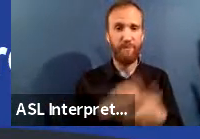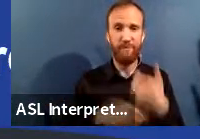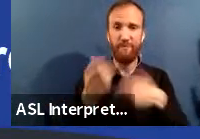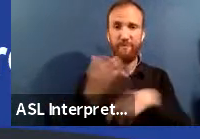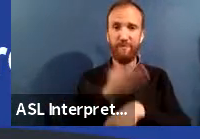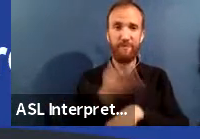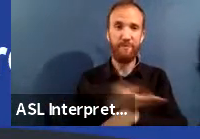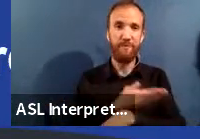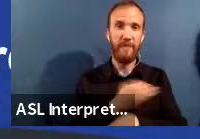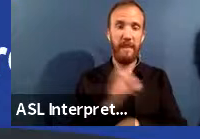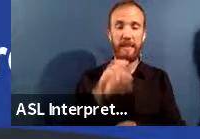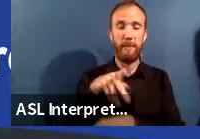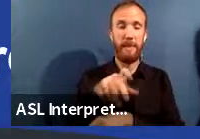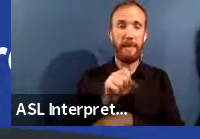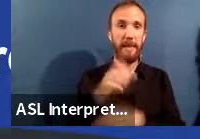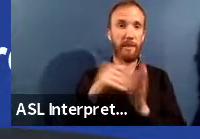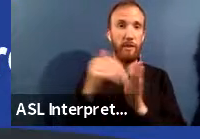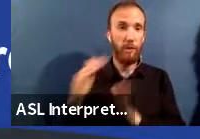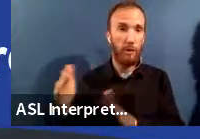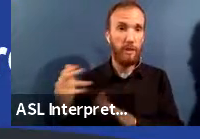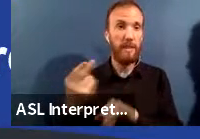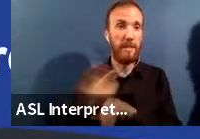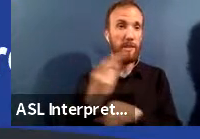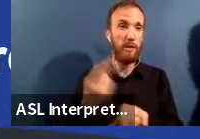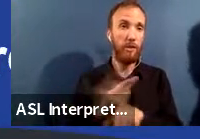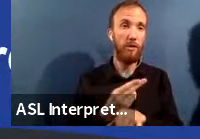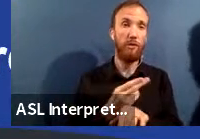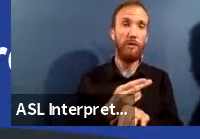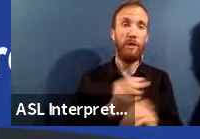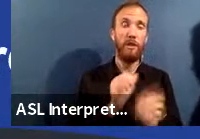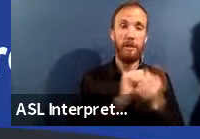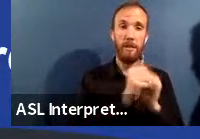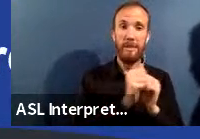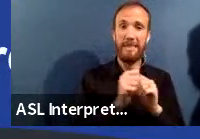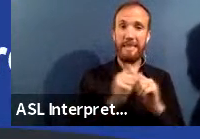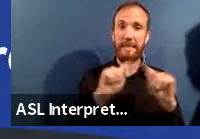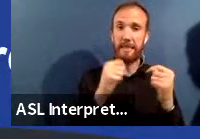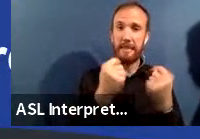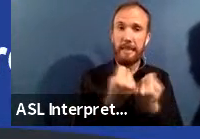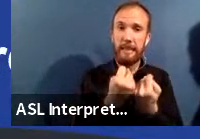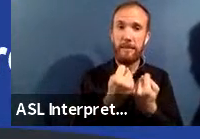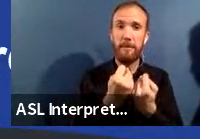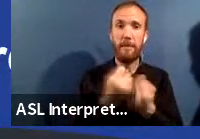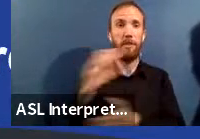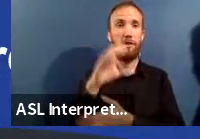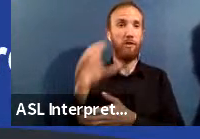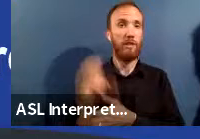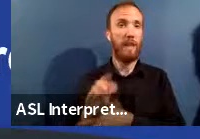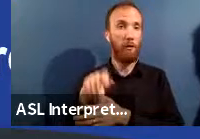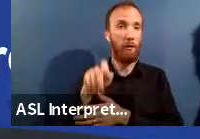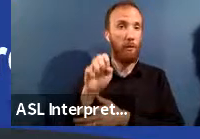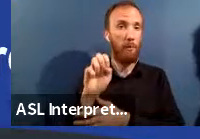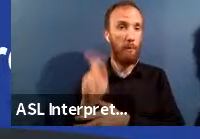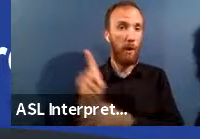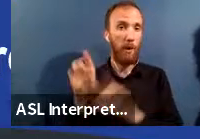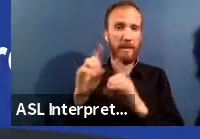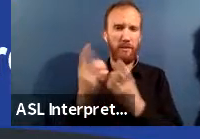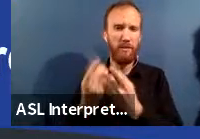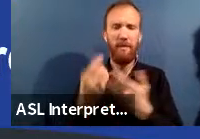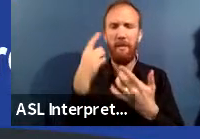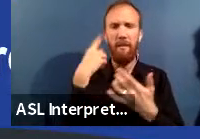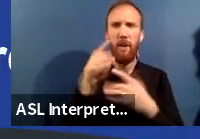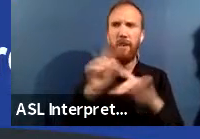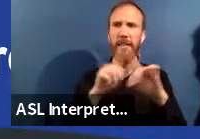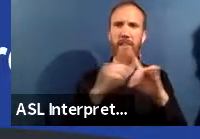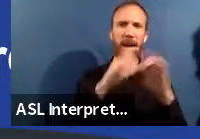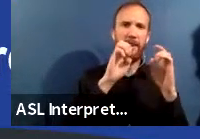students and aquatic teams, the Chicago Park District, and various other CPS partners for educational, competitive,